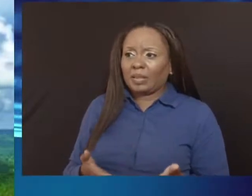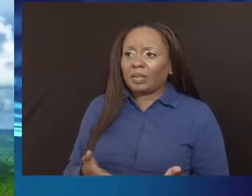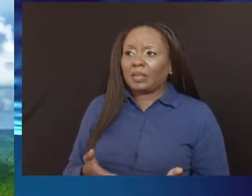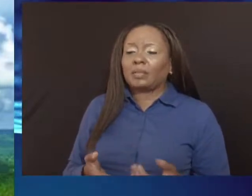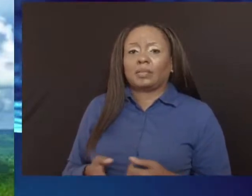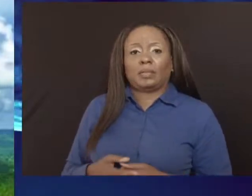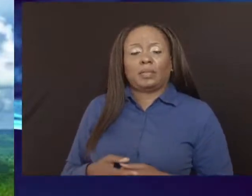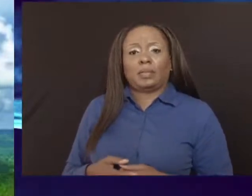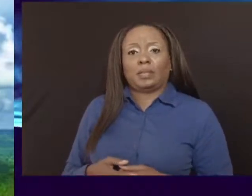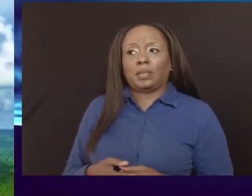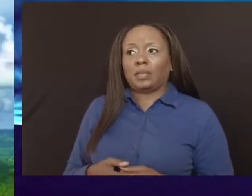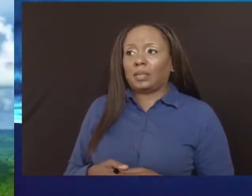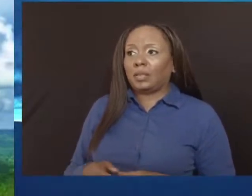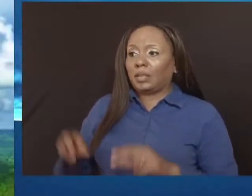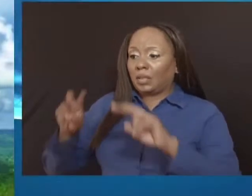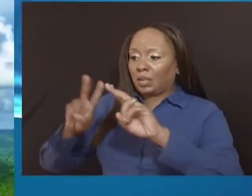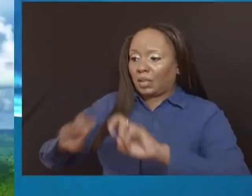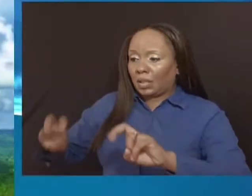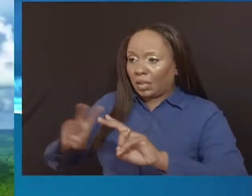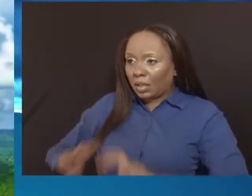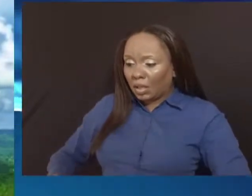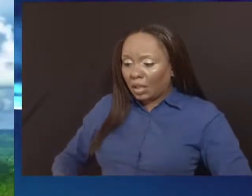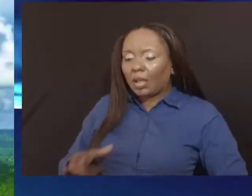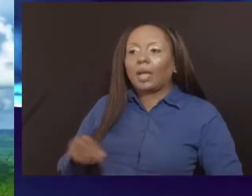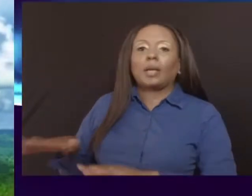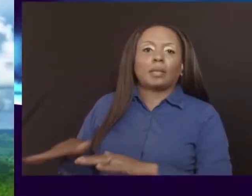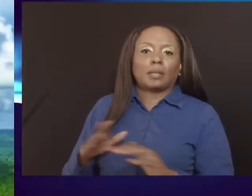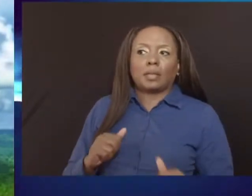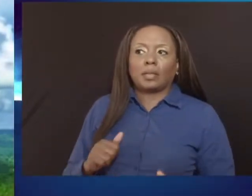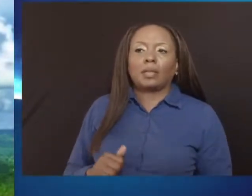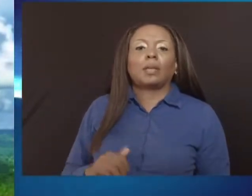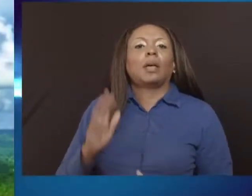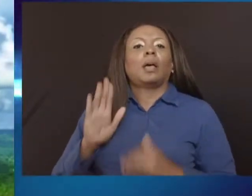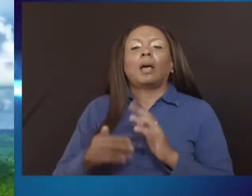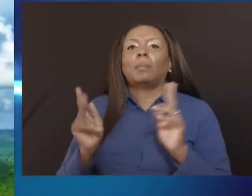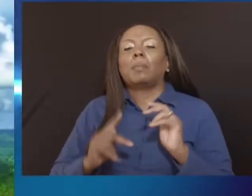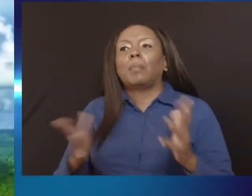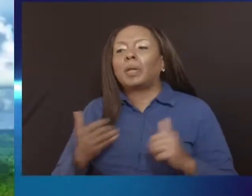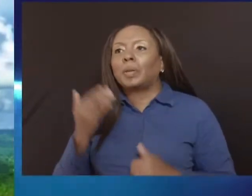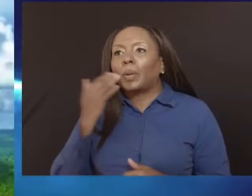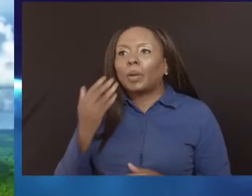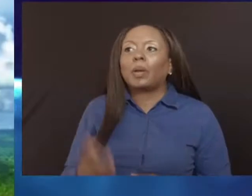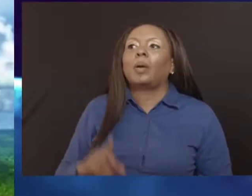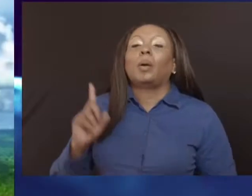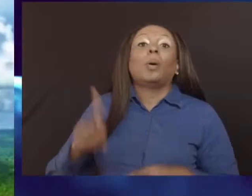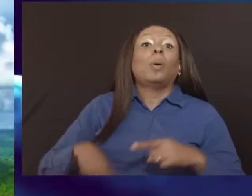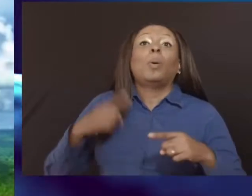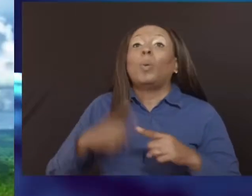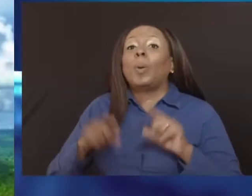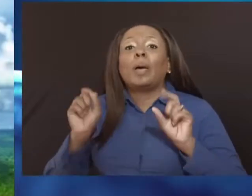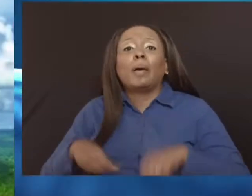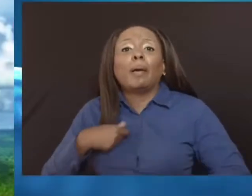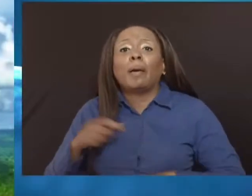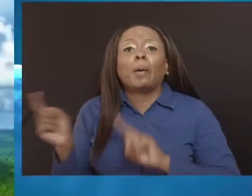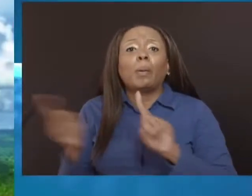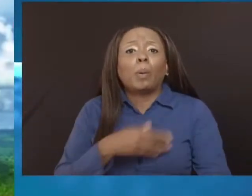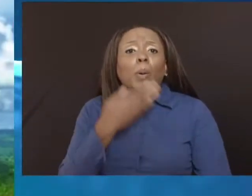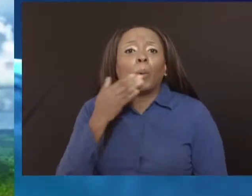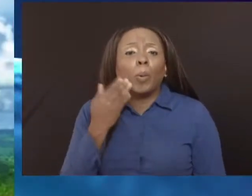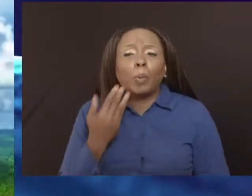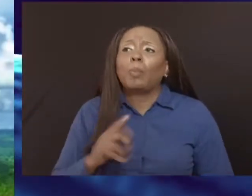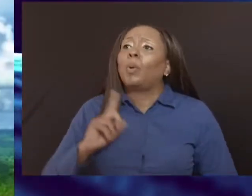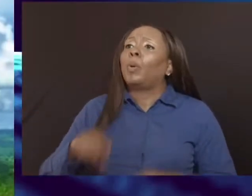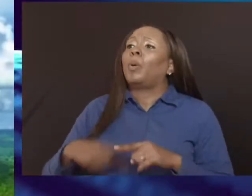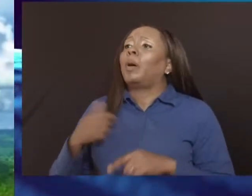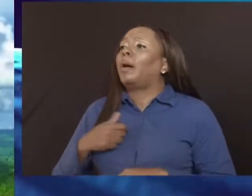is reassessment and then discharge, because everyone wants to know, when are you going to go home? When are you going to get to return